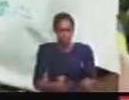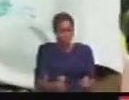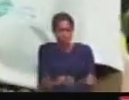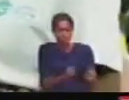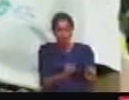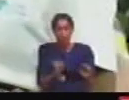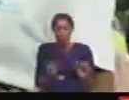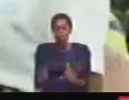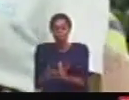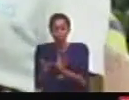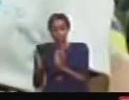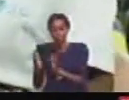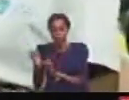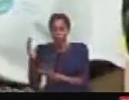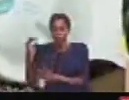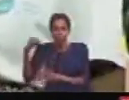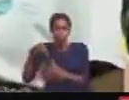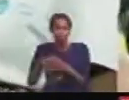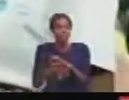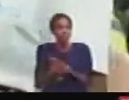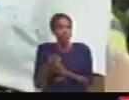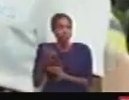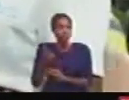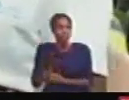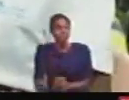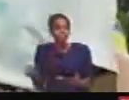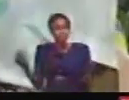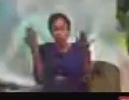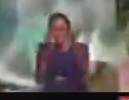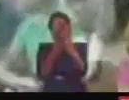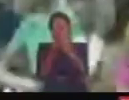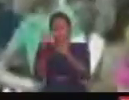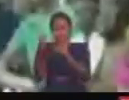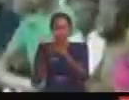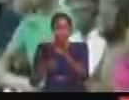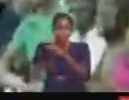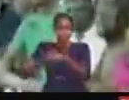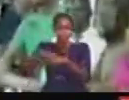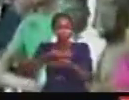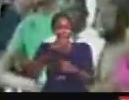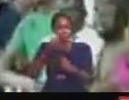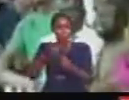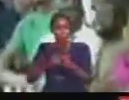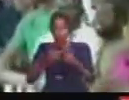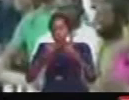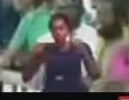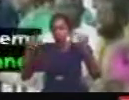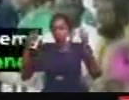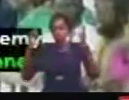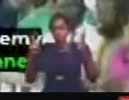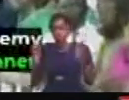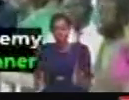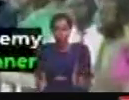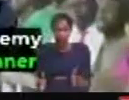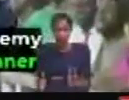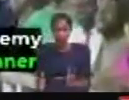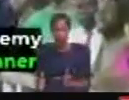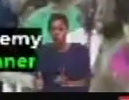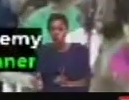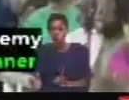streets, Jesus in the darkness, so for every enemy.